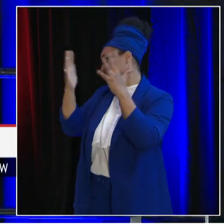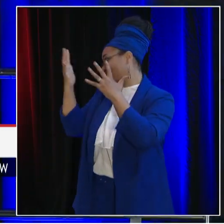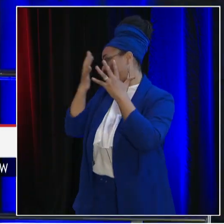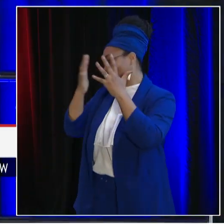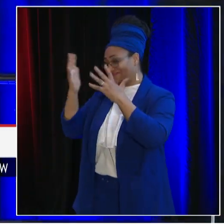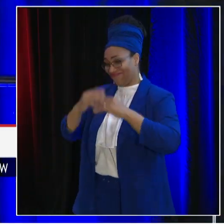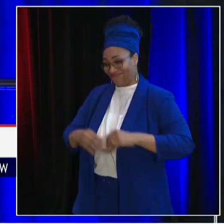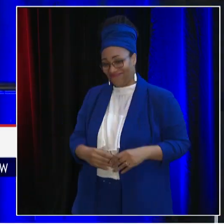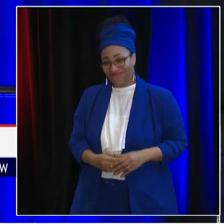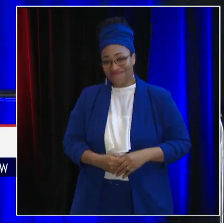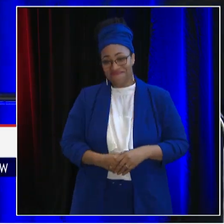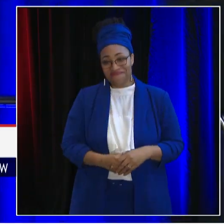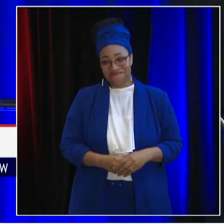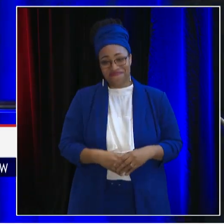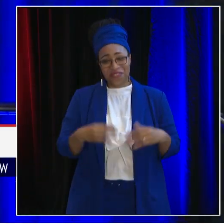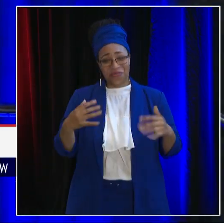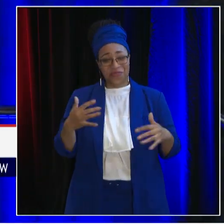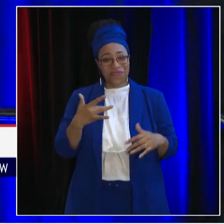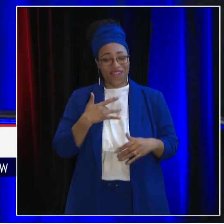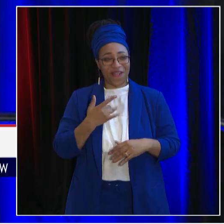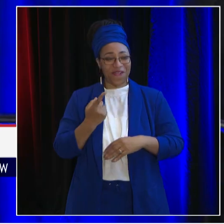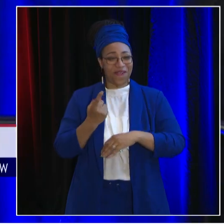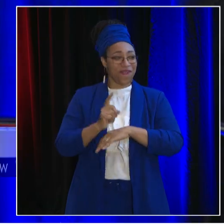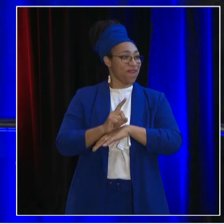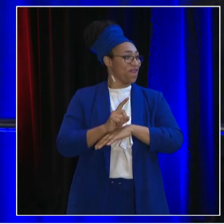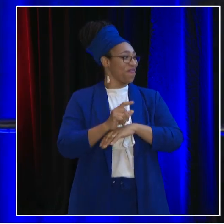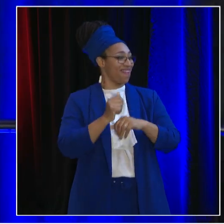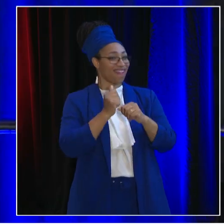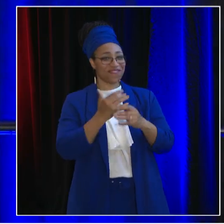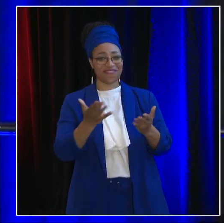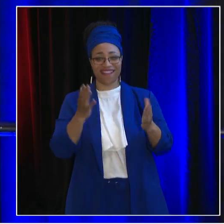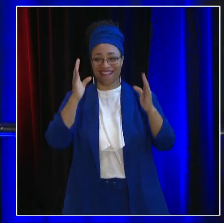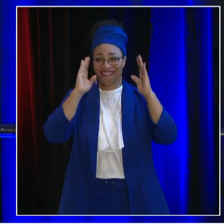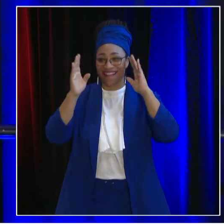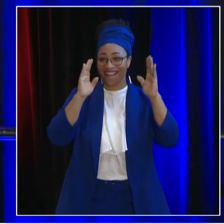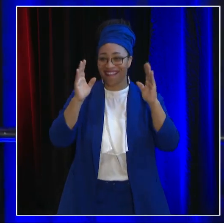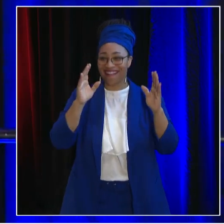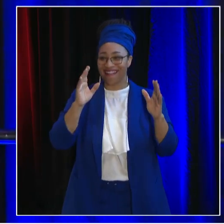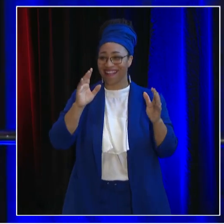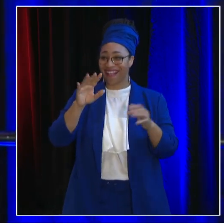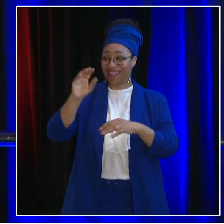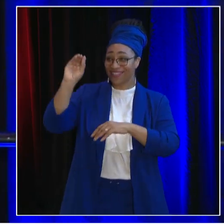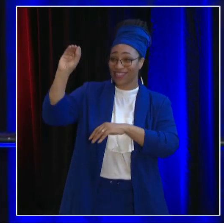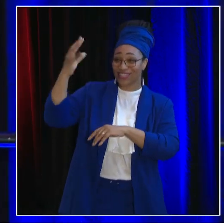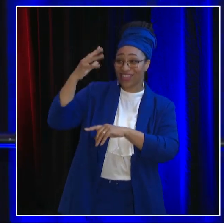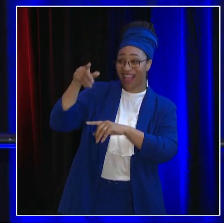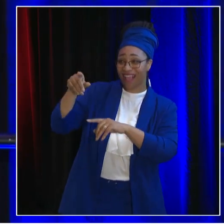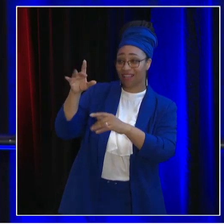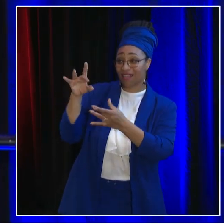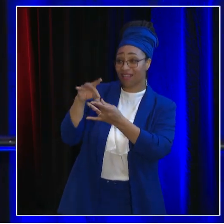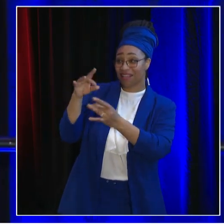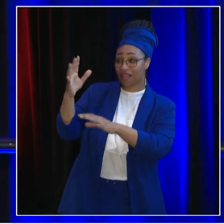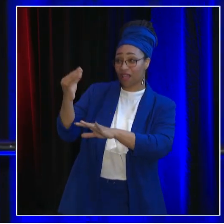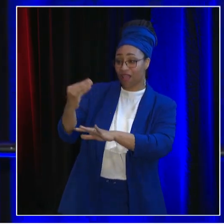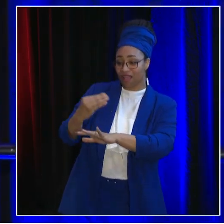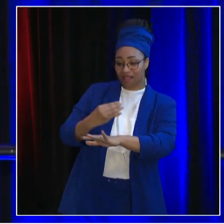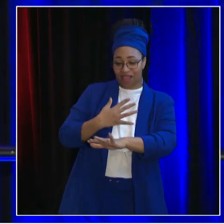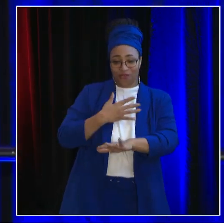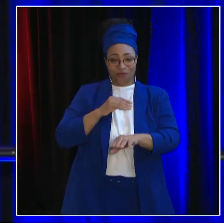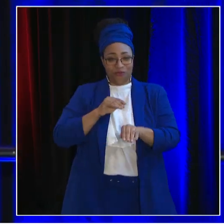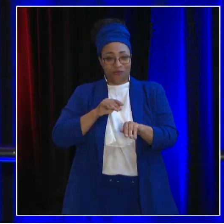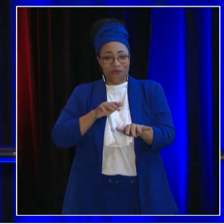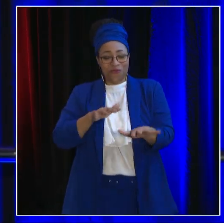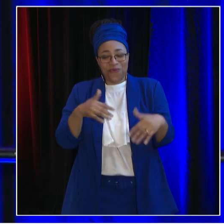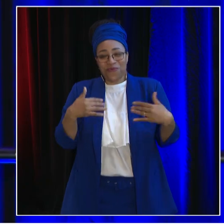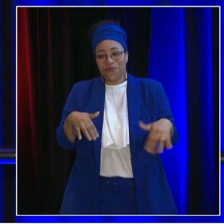Hi, everyone. Wasn't that sunshine? We love Simone Sanders. Hi, everyone. Good afternoon. It's